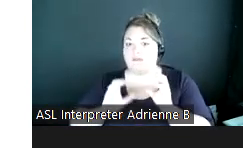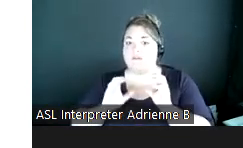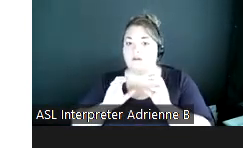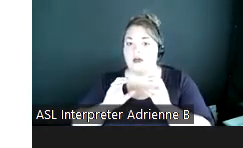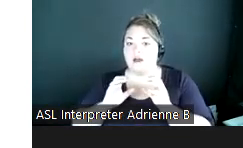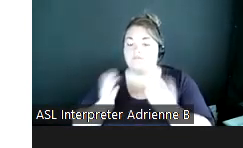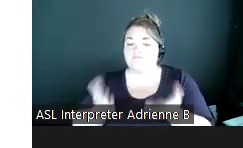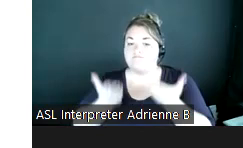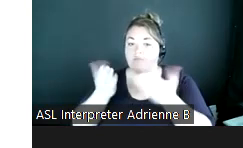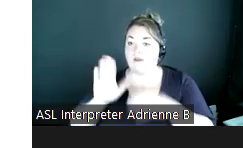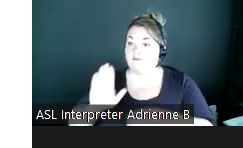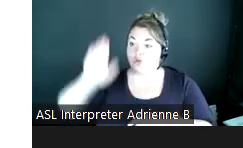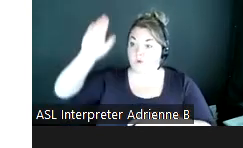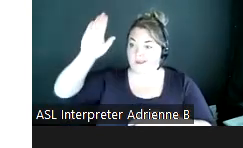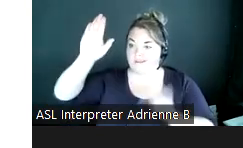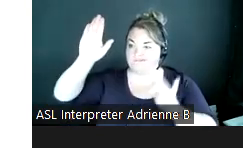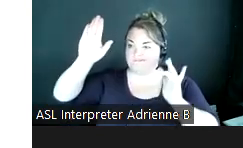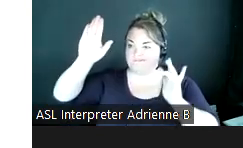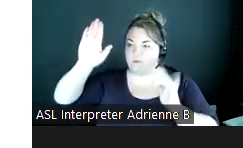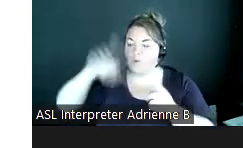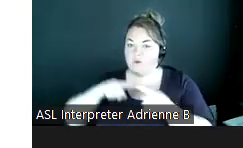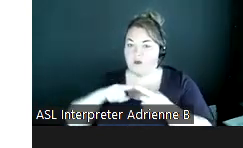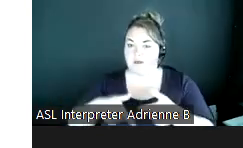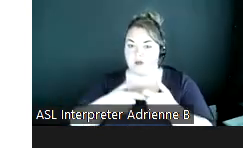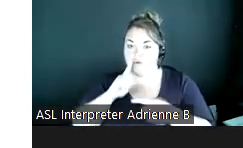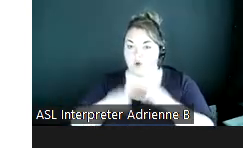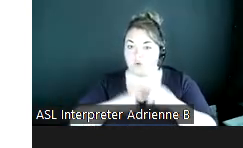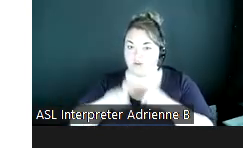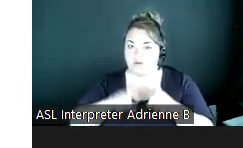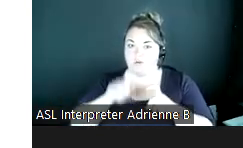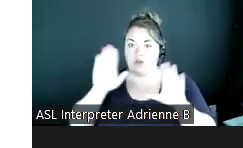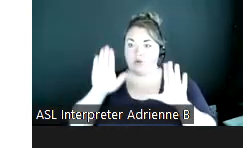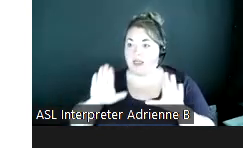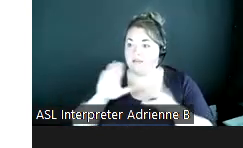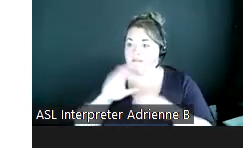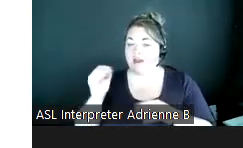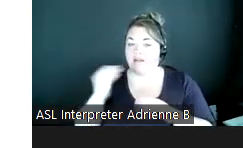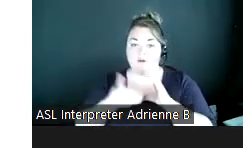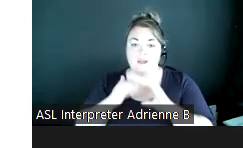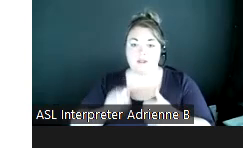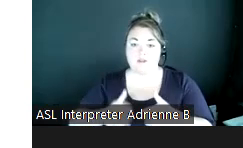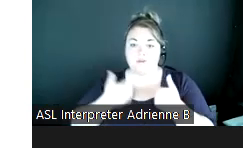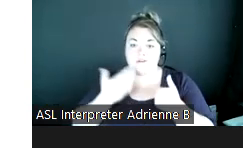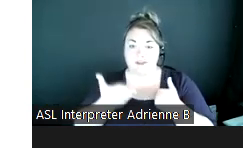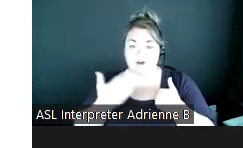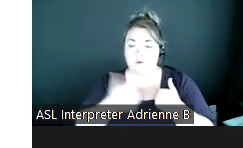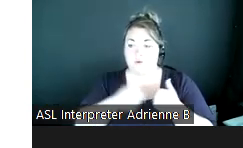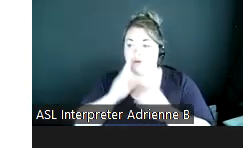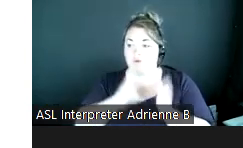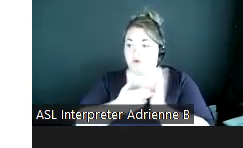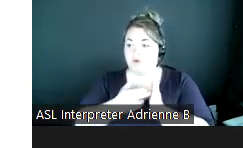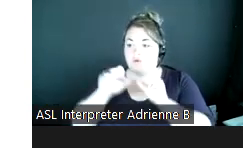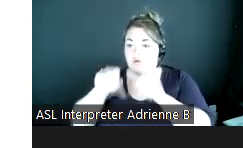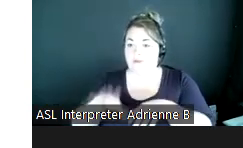your virtual hand today when we pause for questions, our email address, which is here and we'll be sure to be dropping in the